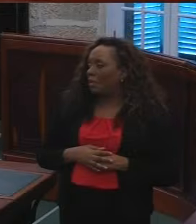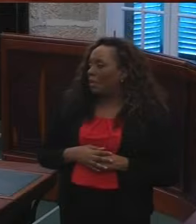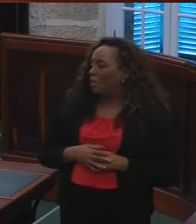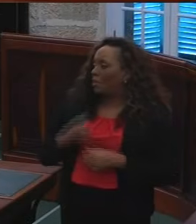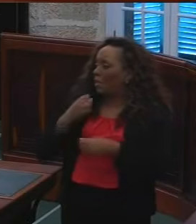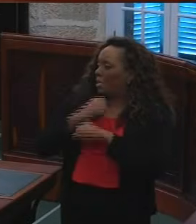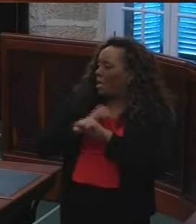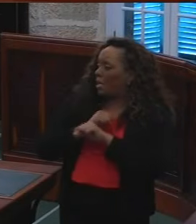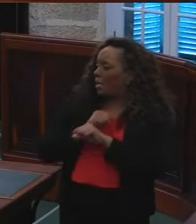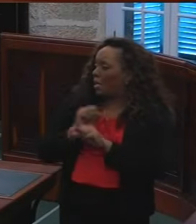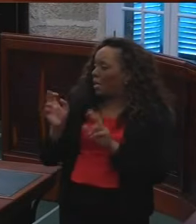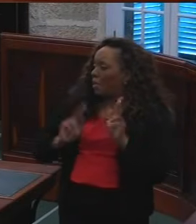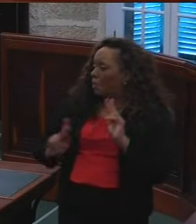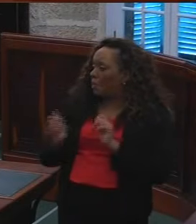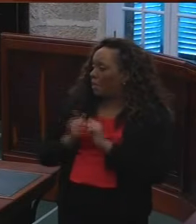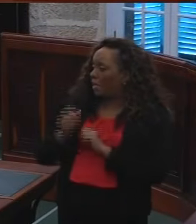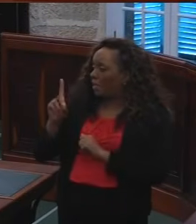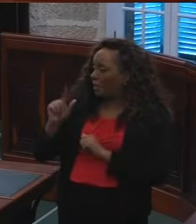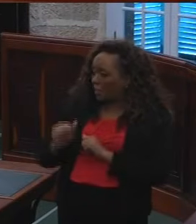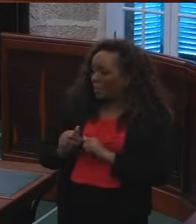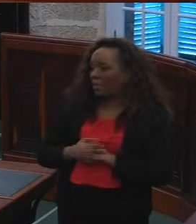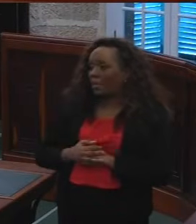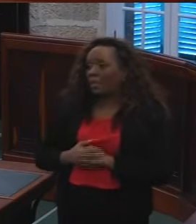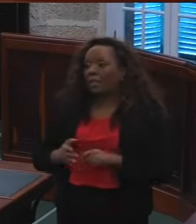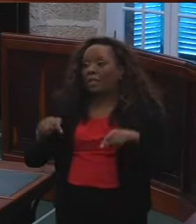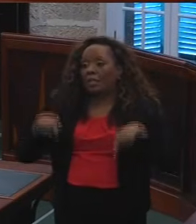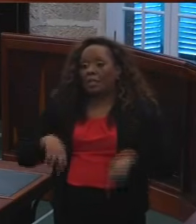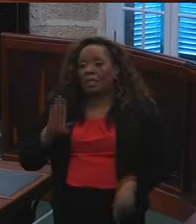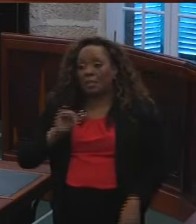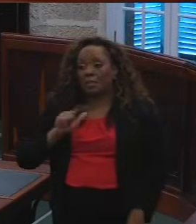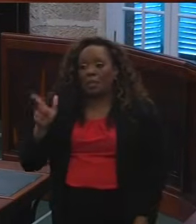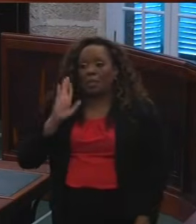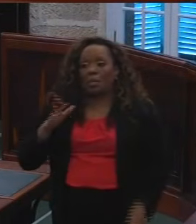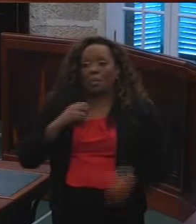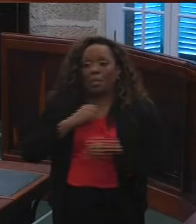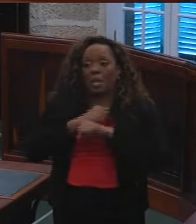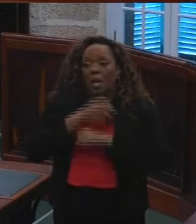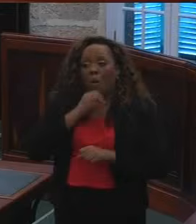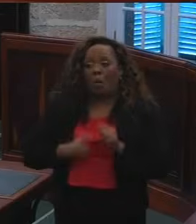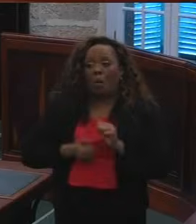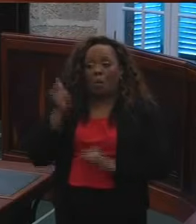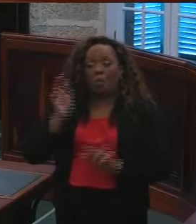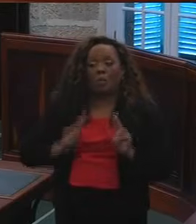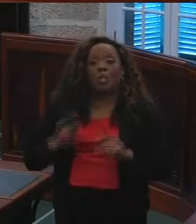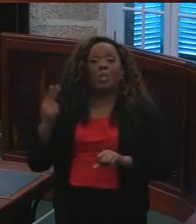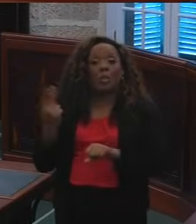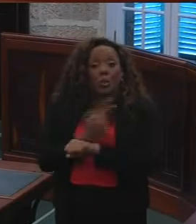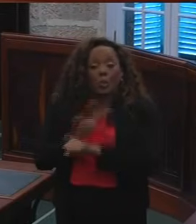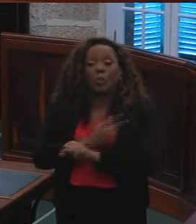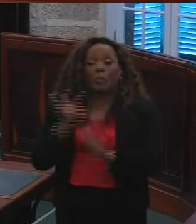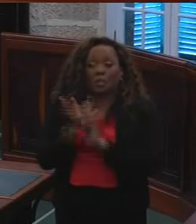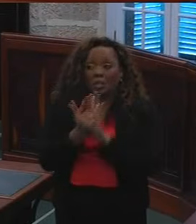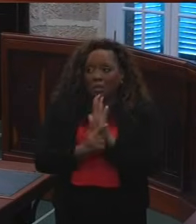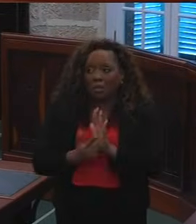with disabilities in this country, sir. And this bill is meant to protect older persons, Mr. Speaker, sir. Use the